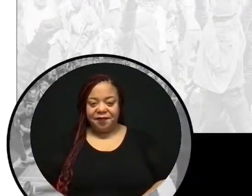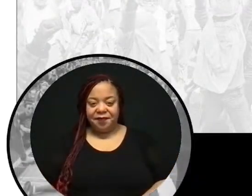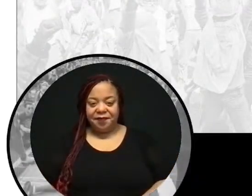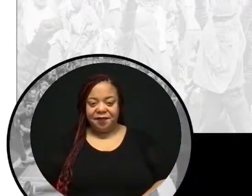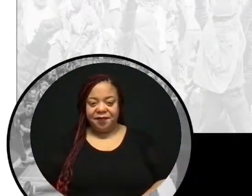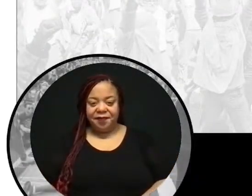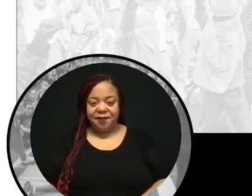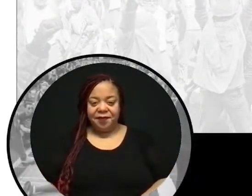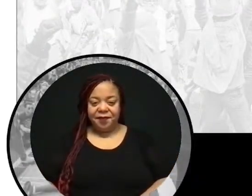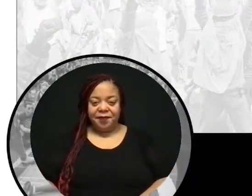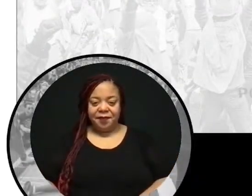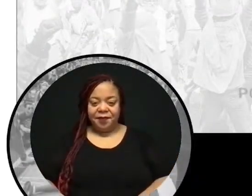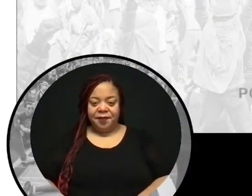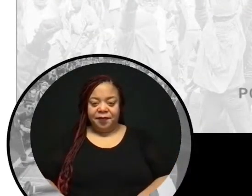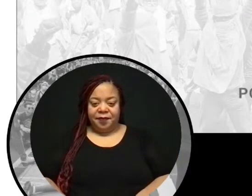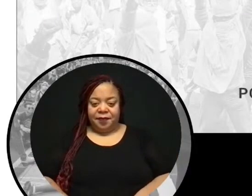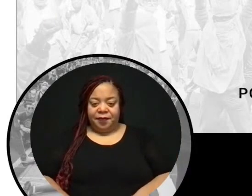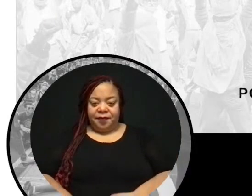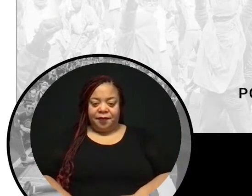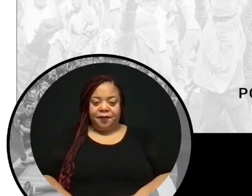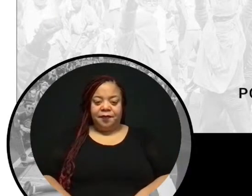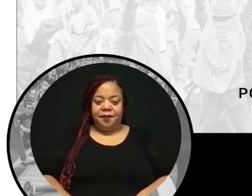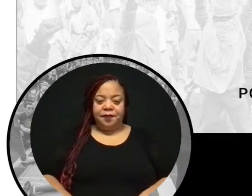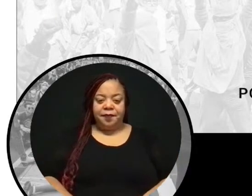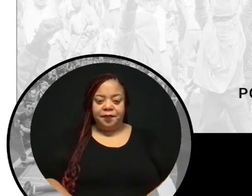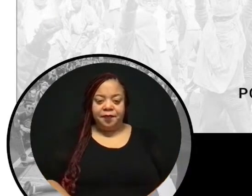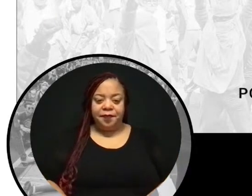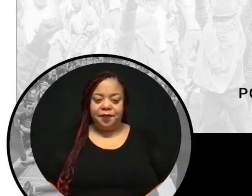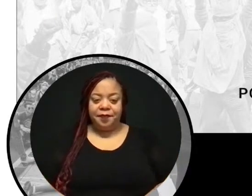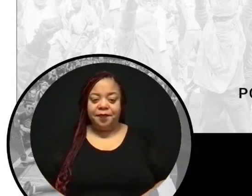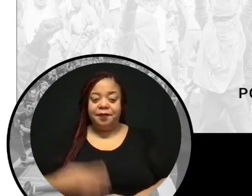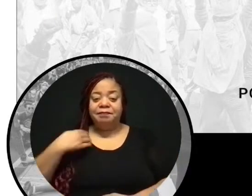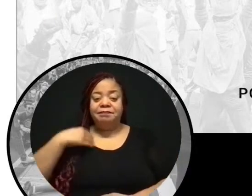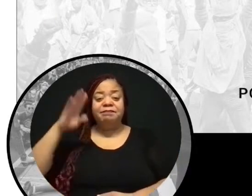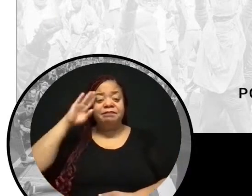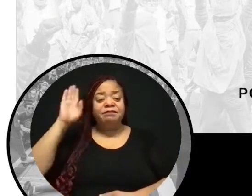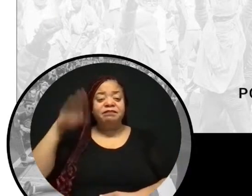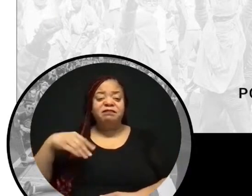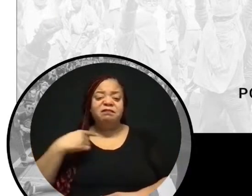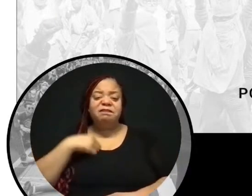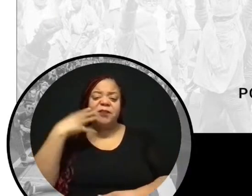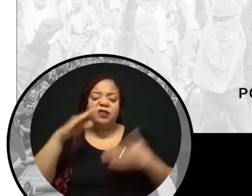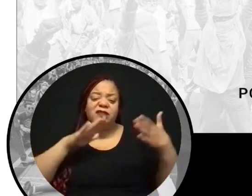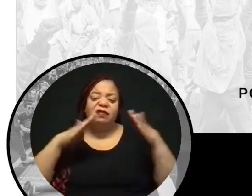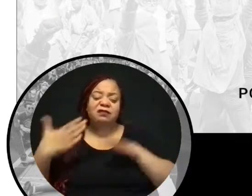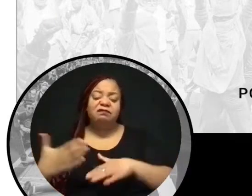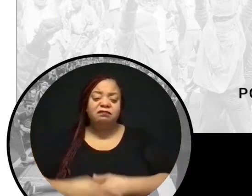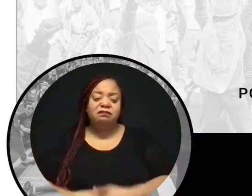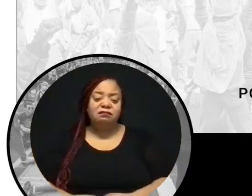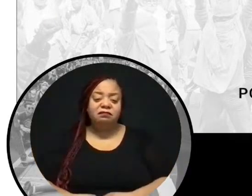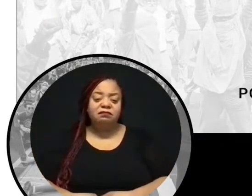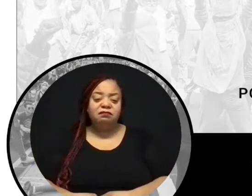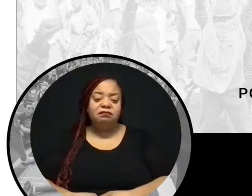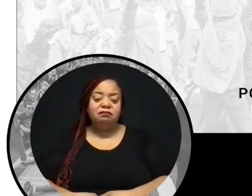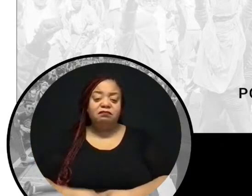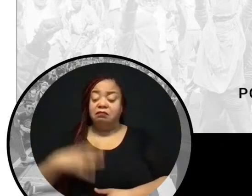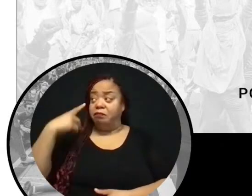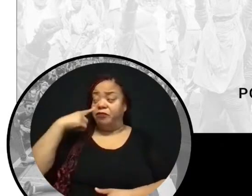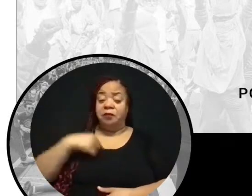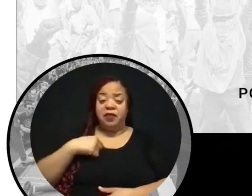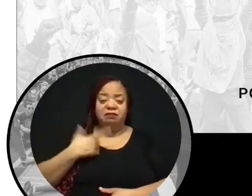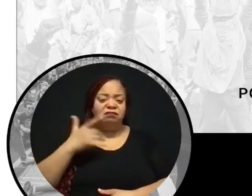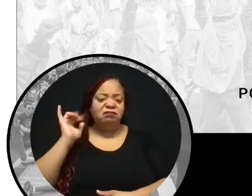I know that I'm going to die. For me, that's a scary thing, but it's true. I don't